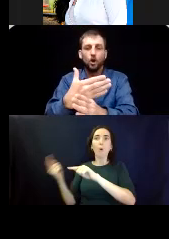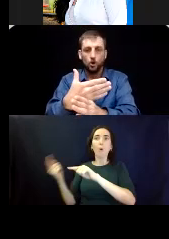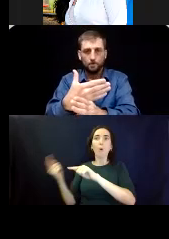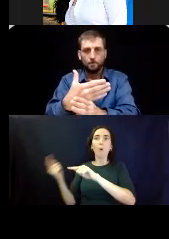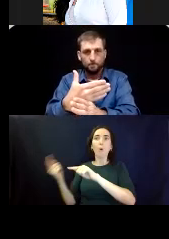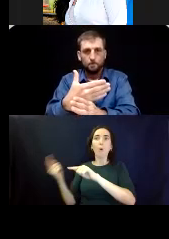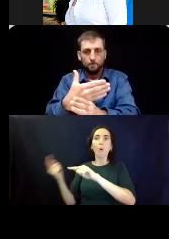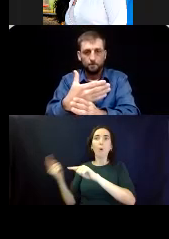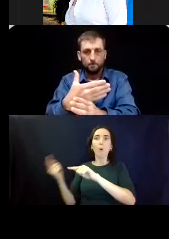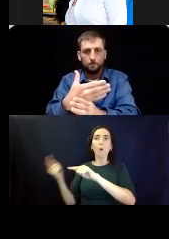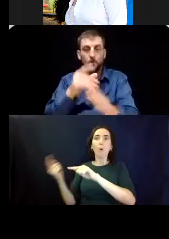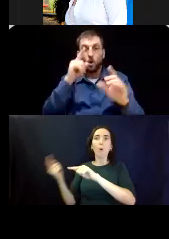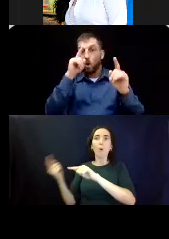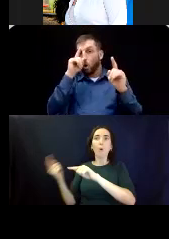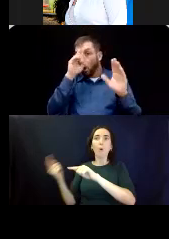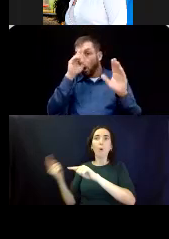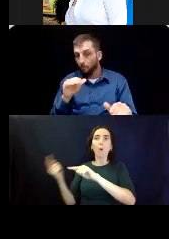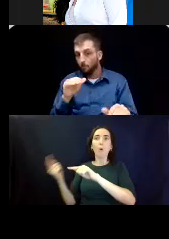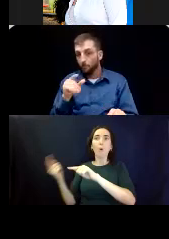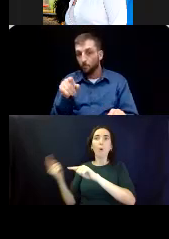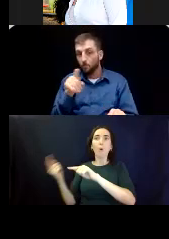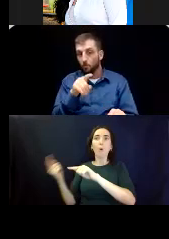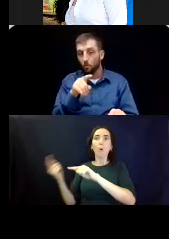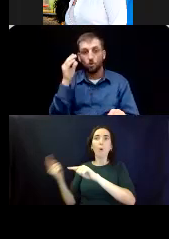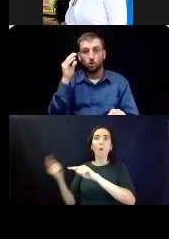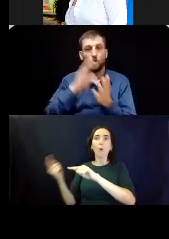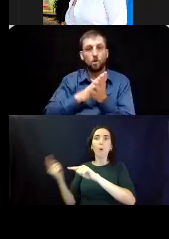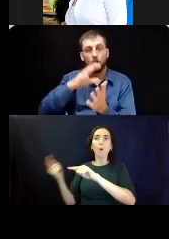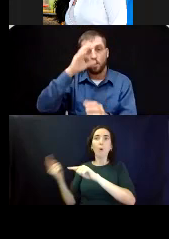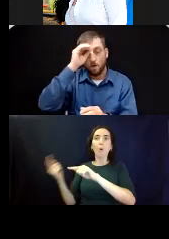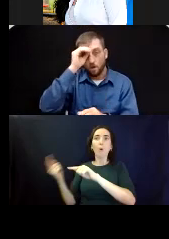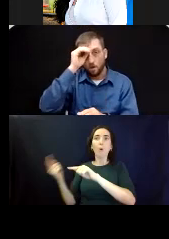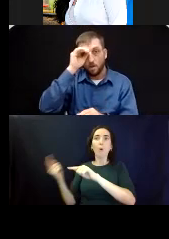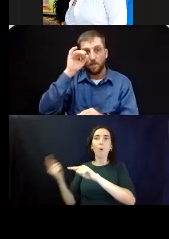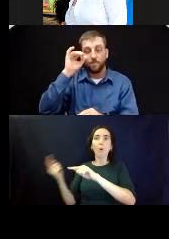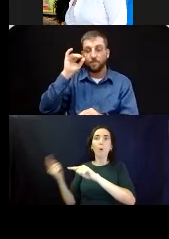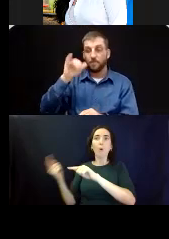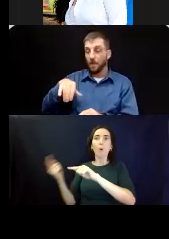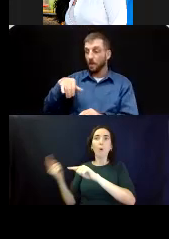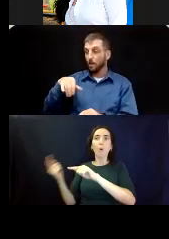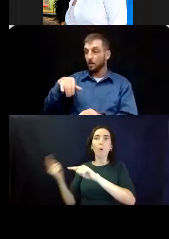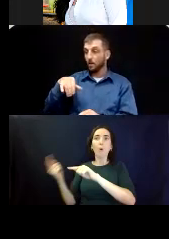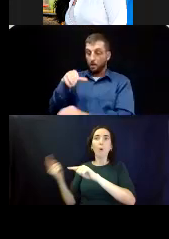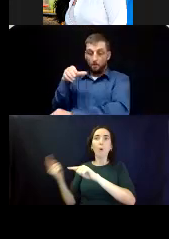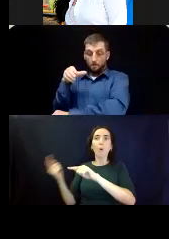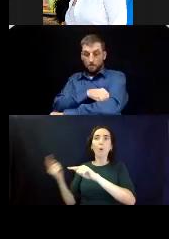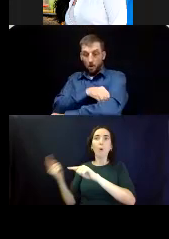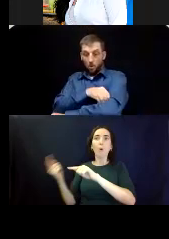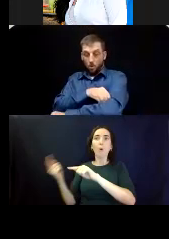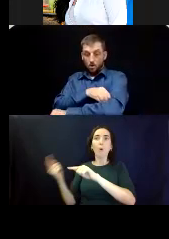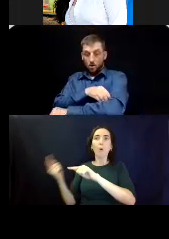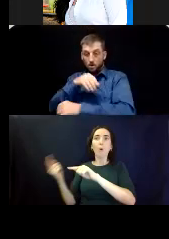Although I hope you walk away knowing that you too can pass the word that there is power in